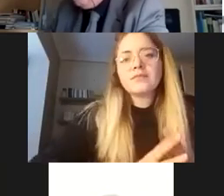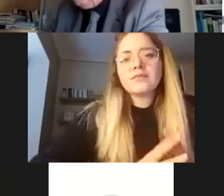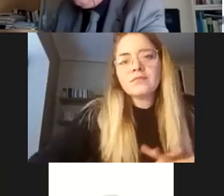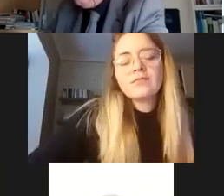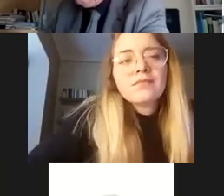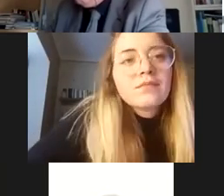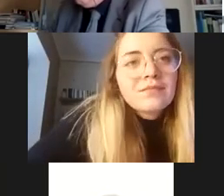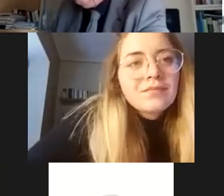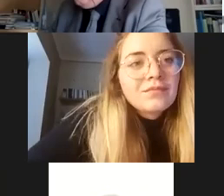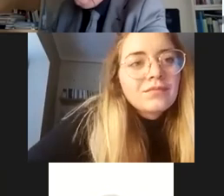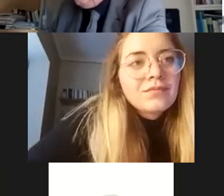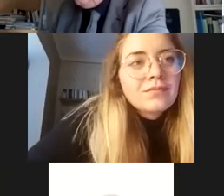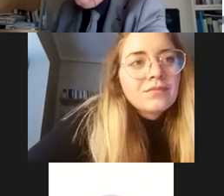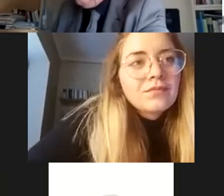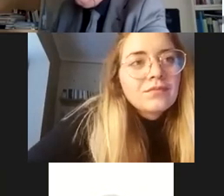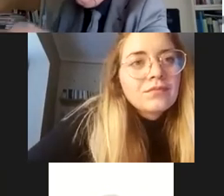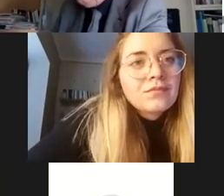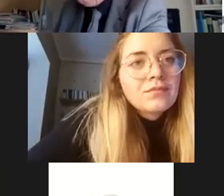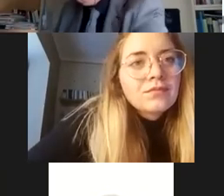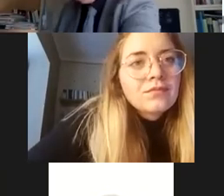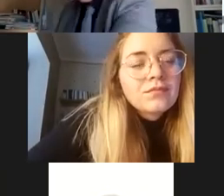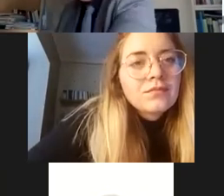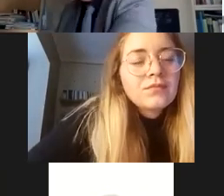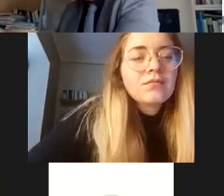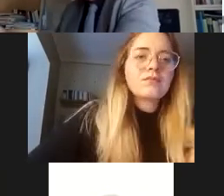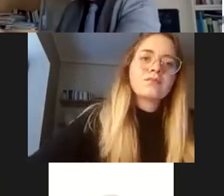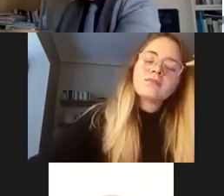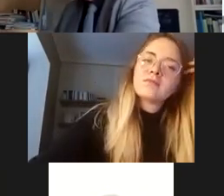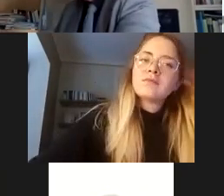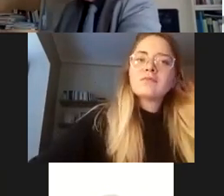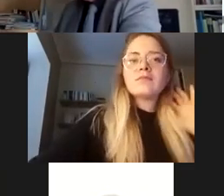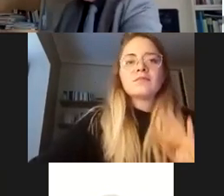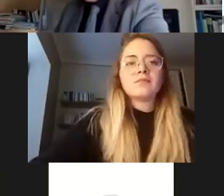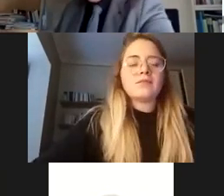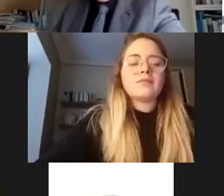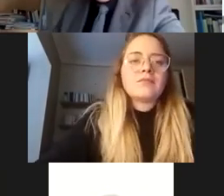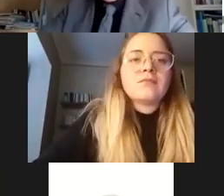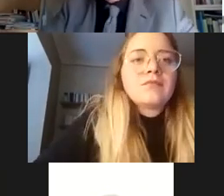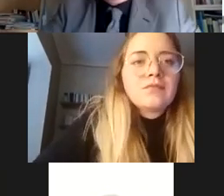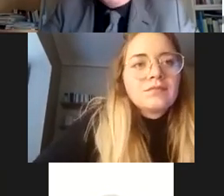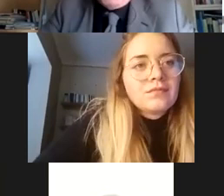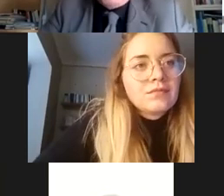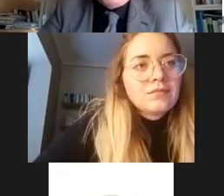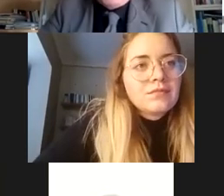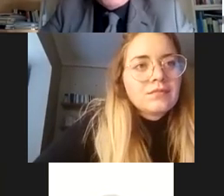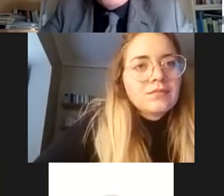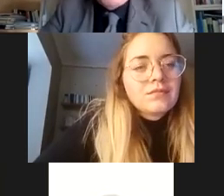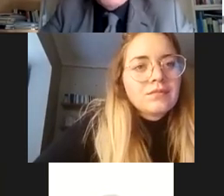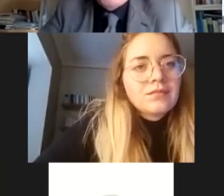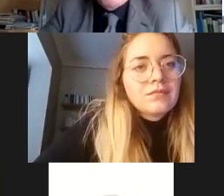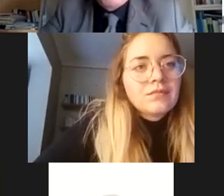Action Plan. And actually, something that was mentioned by, both by you, Marta, and by Angelica at the beginning is